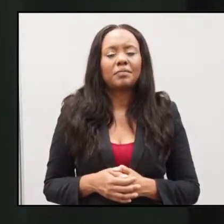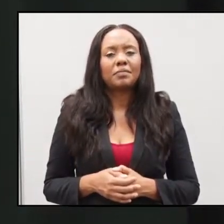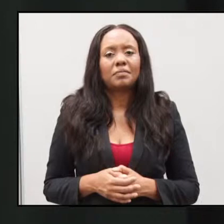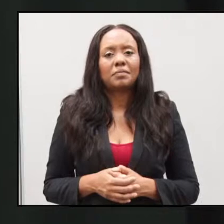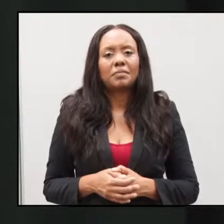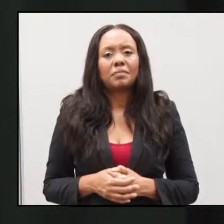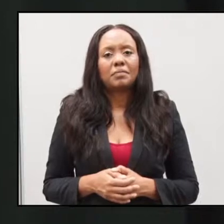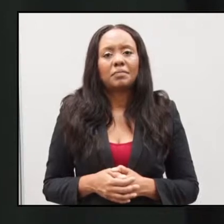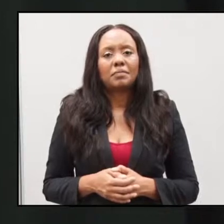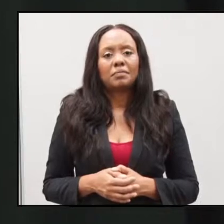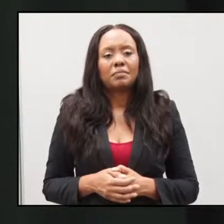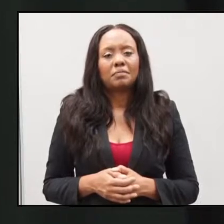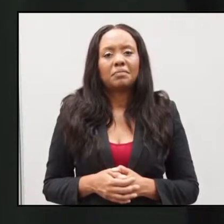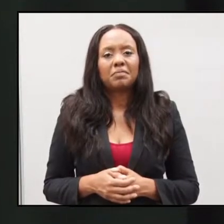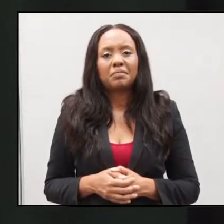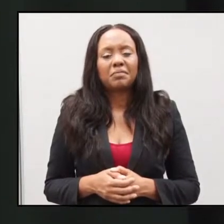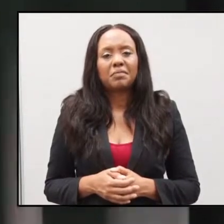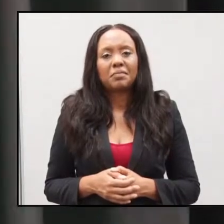the ignominy